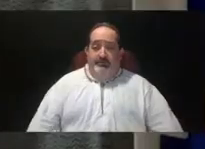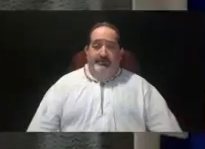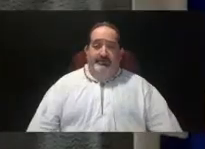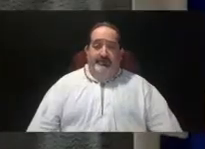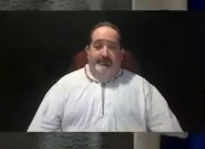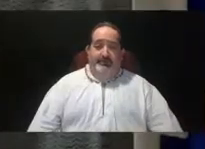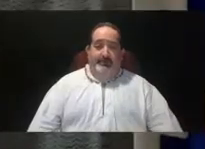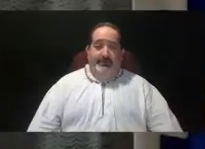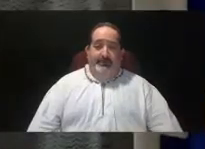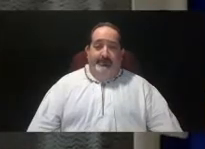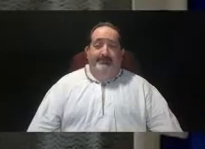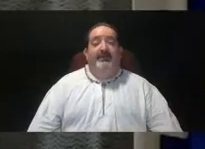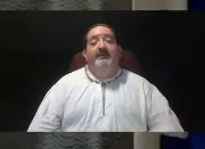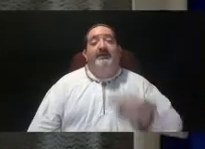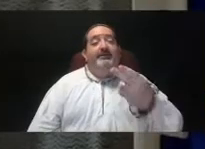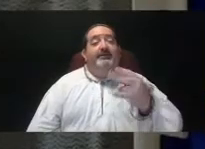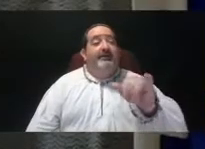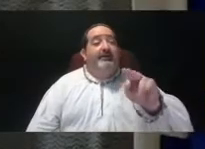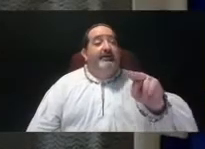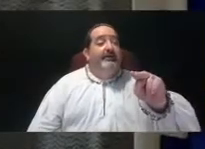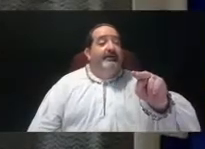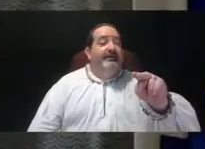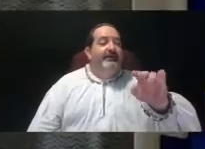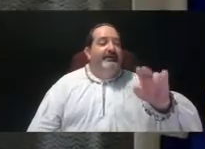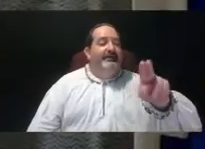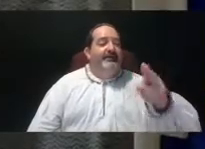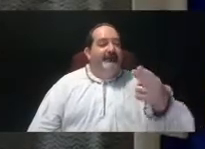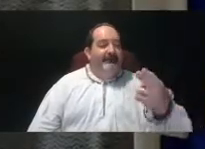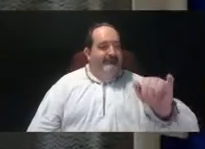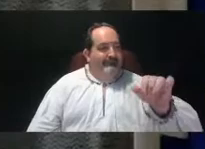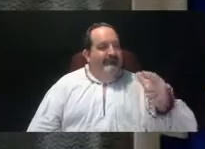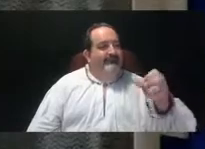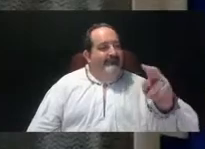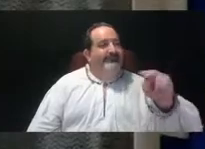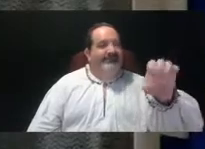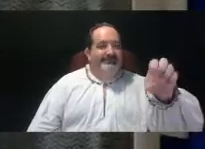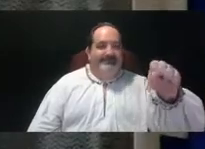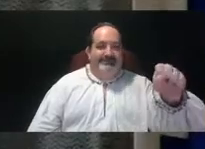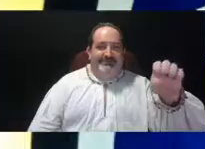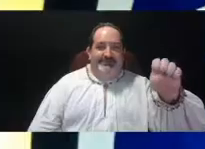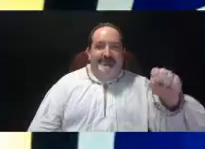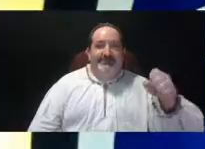Oh. Your Highnesses, have you any parting words for the assembled populace?